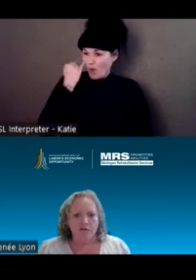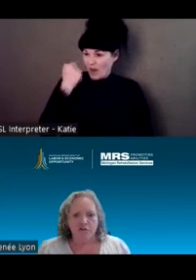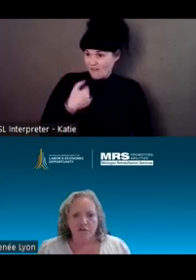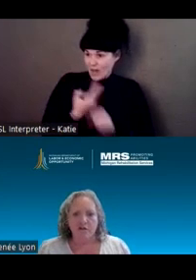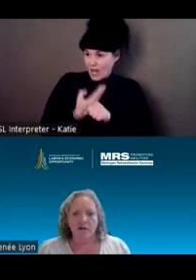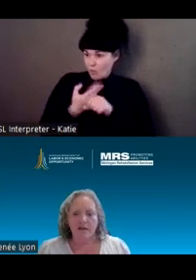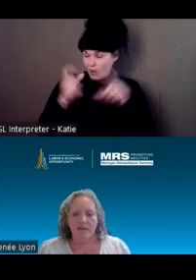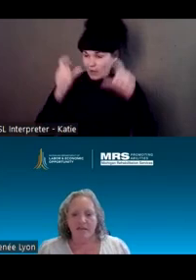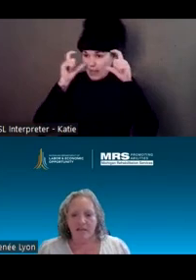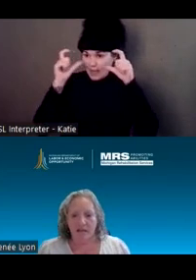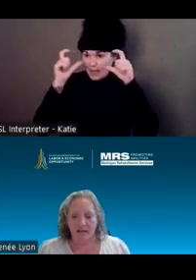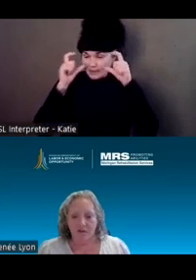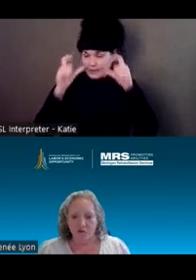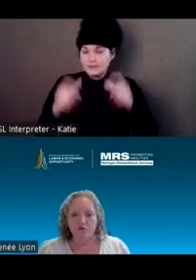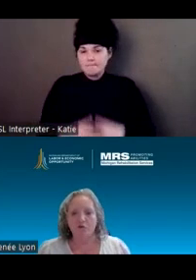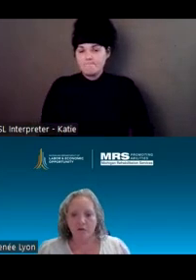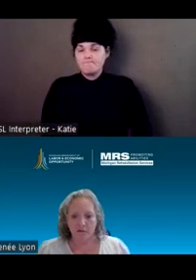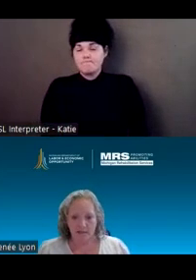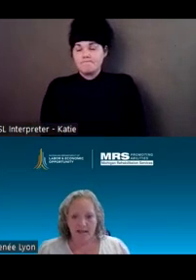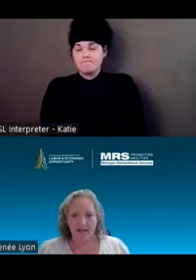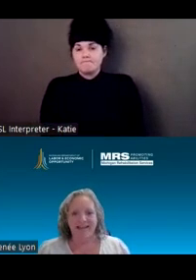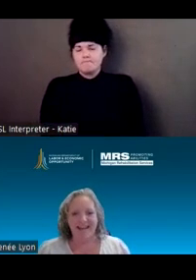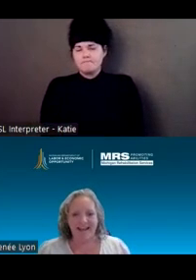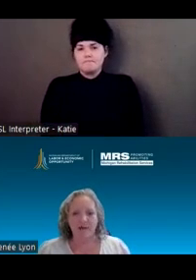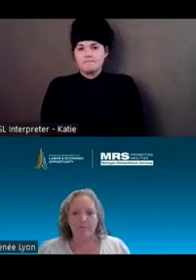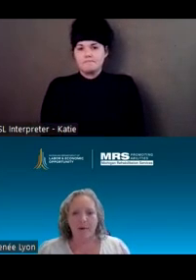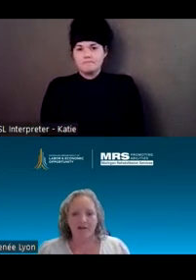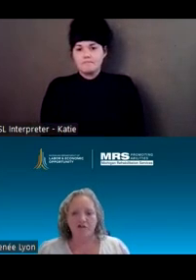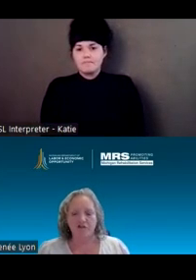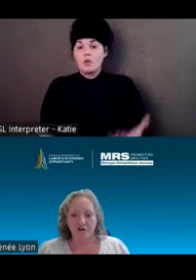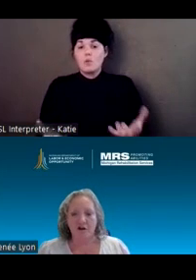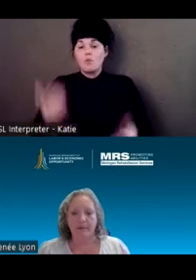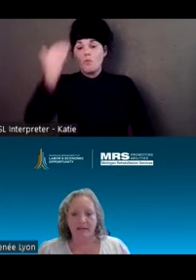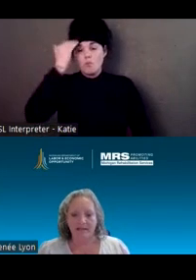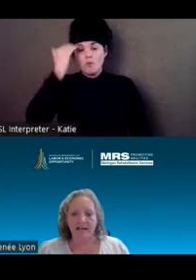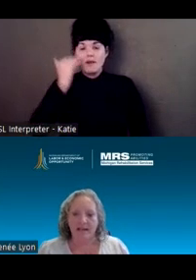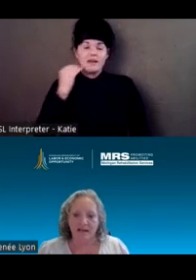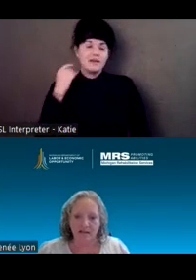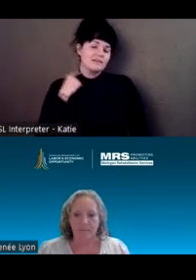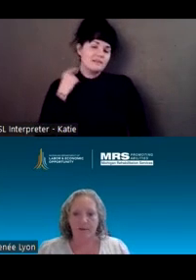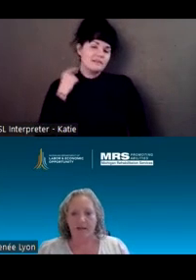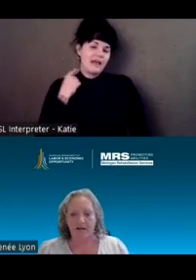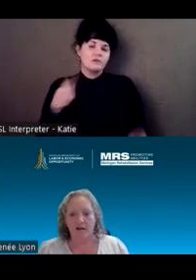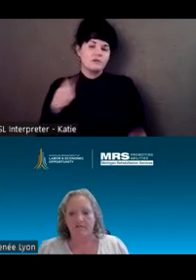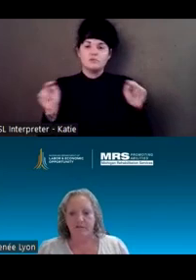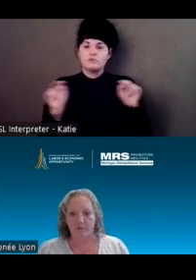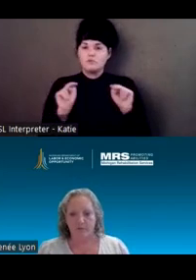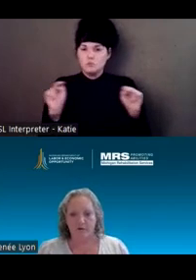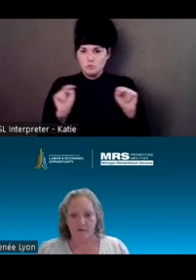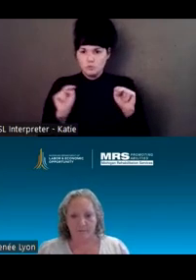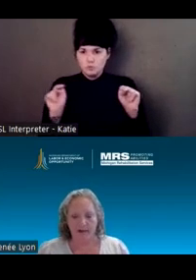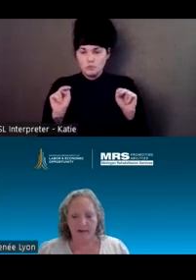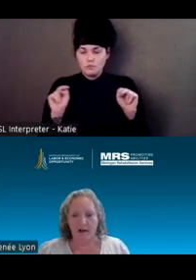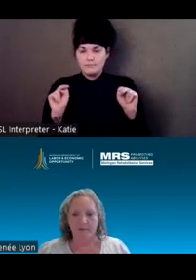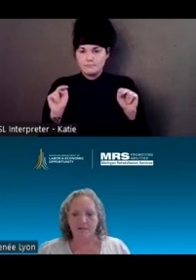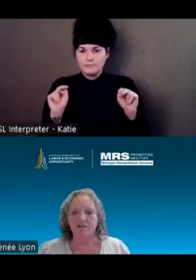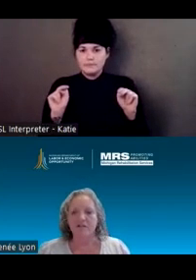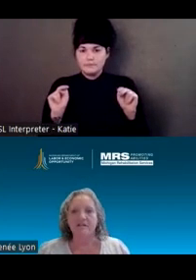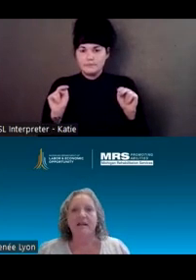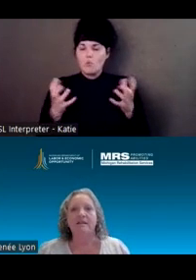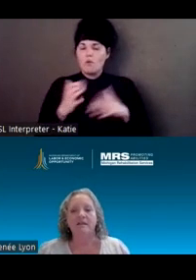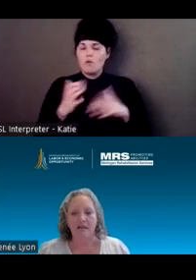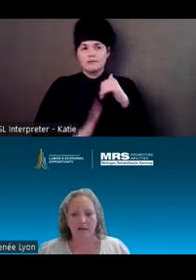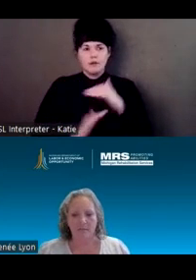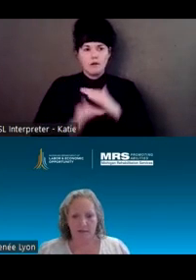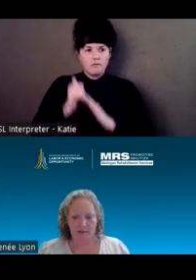To ensure that the neutral neck and head posture are maintained, being in a comfortable